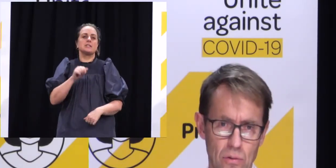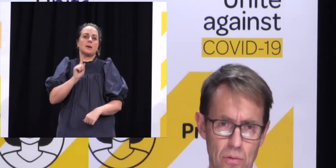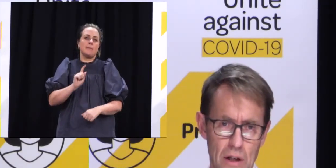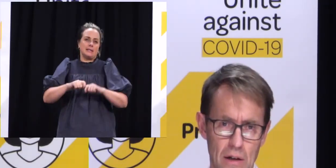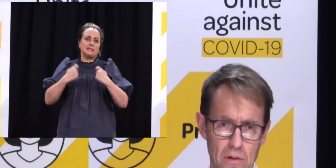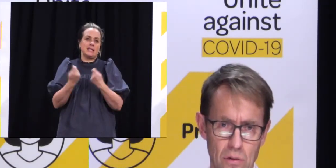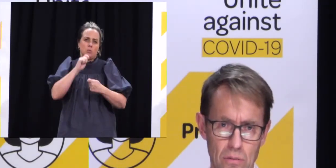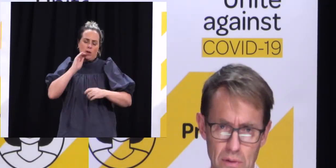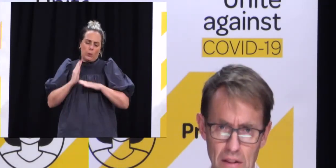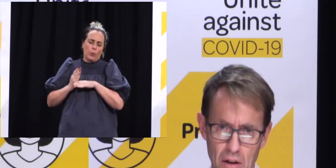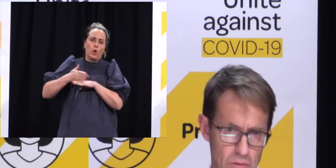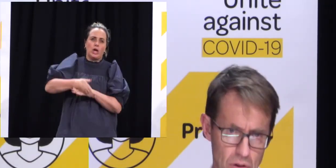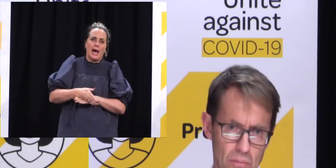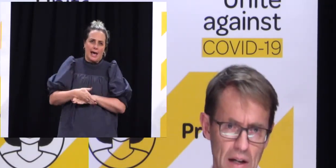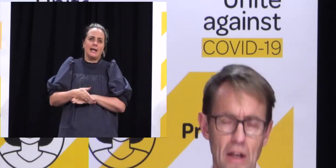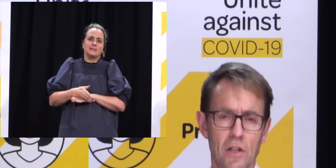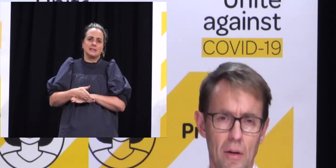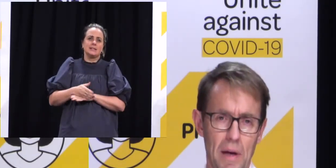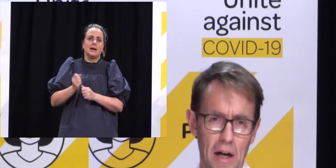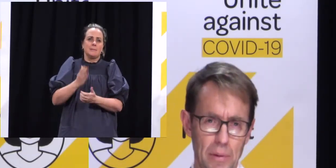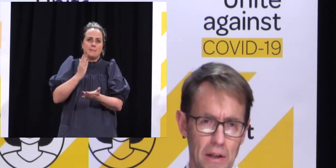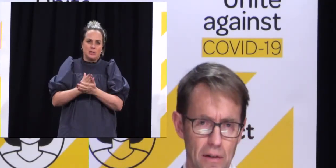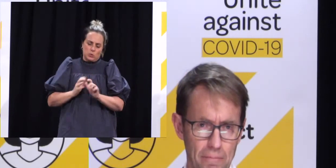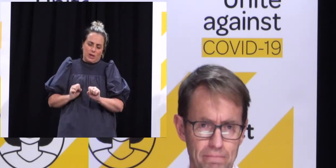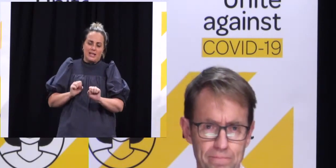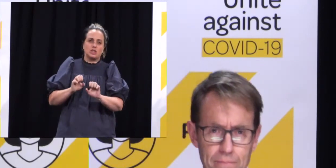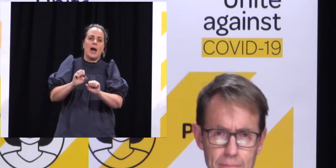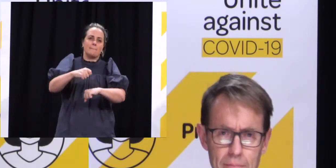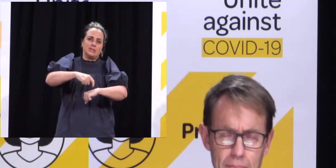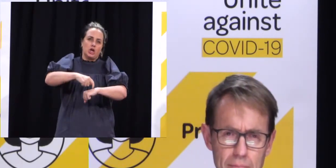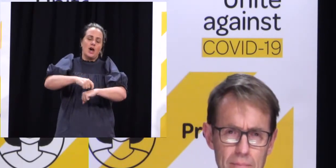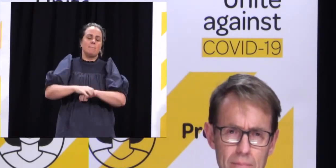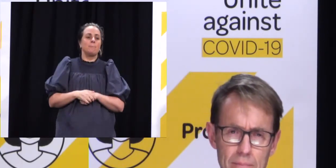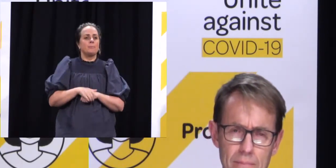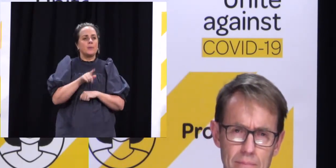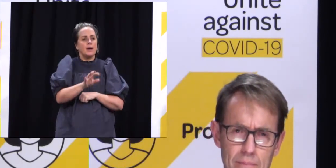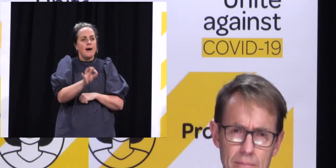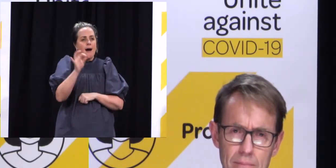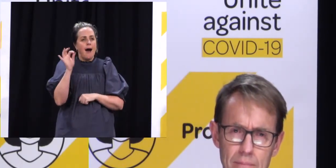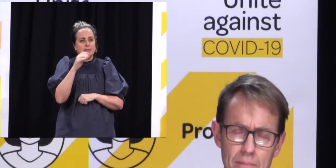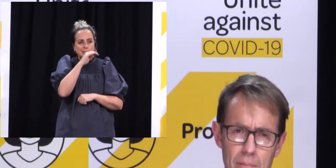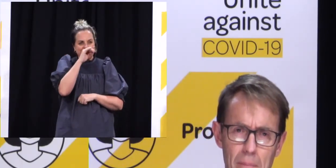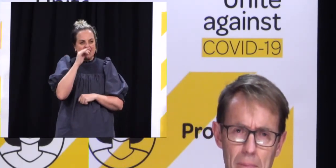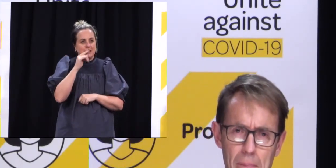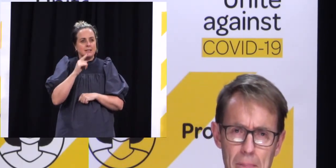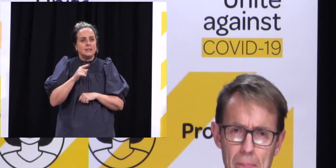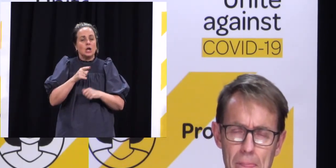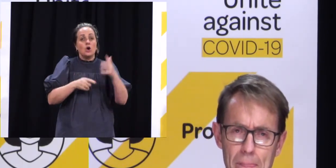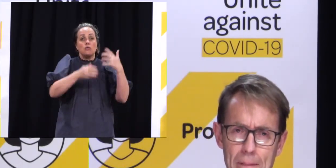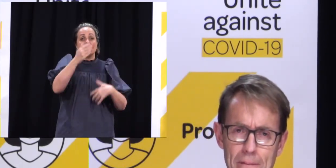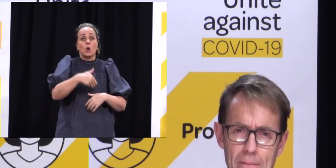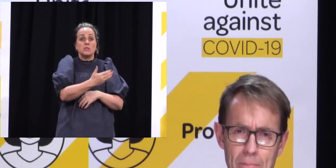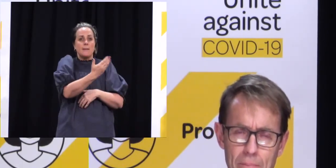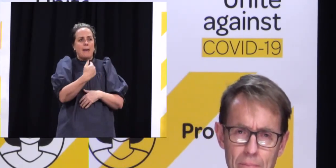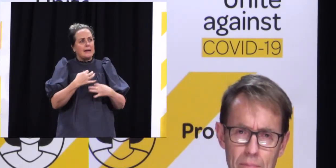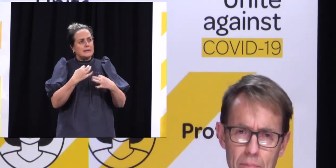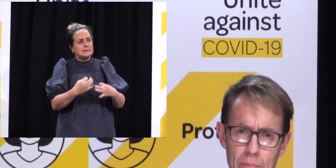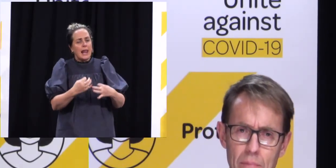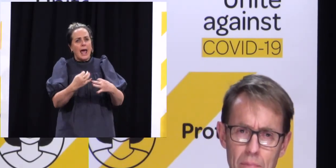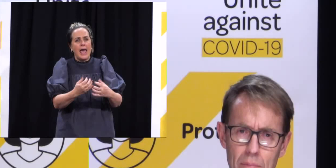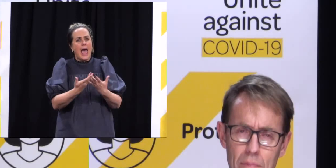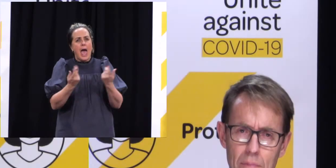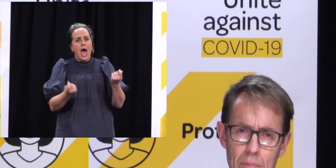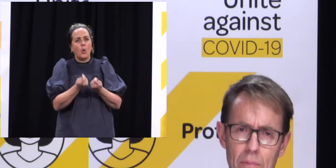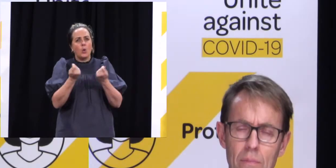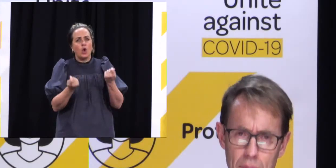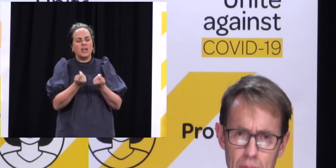hard to make that time back up again. And how are delays for testing results at the moment? We've been told can be